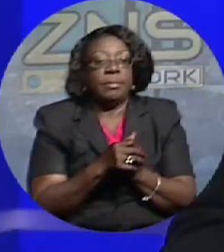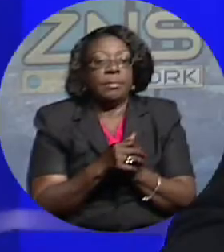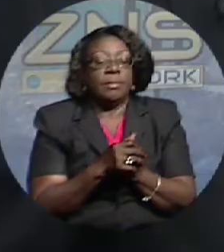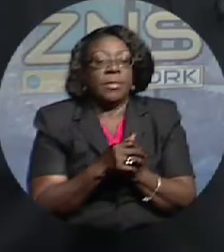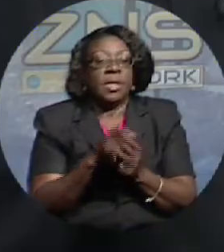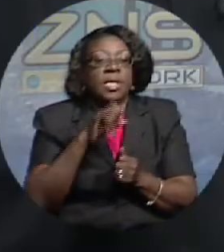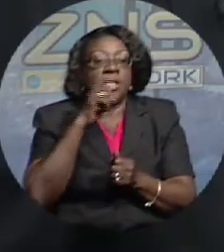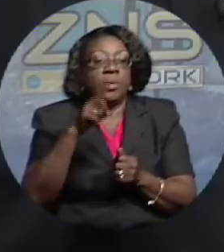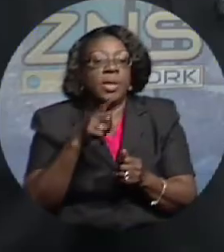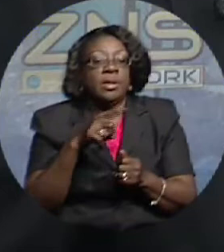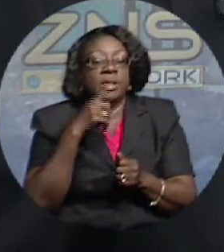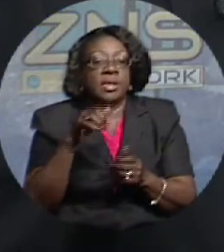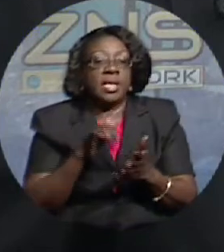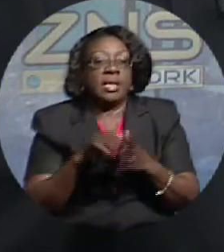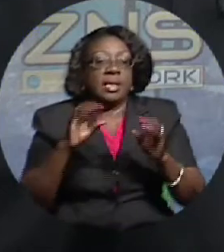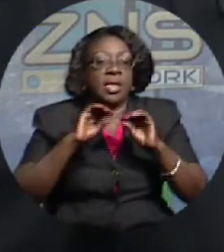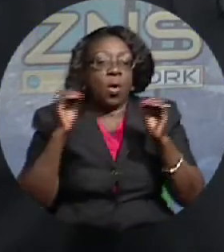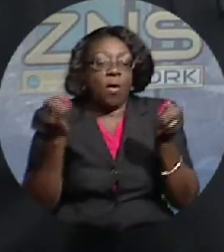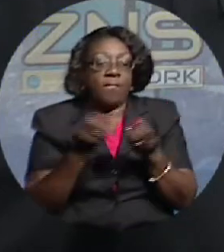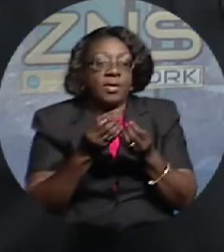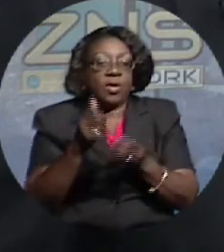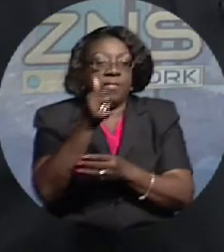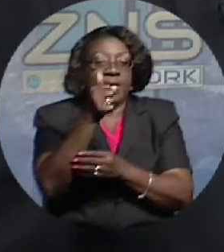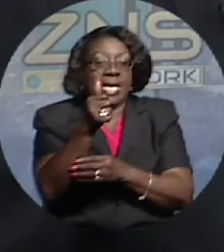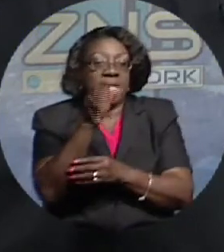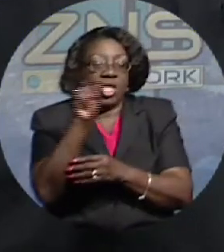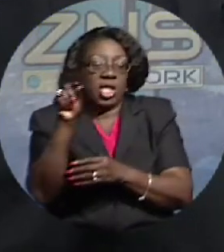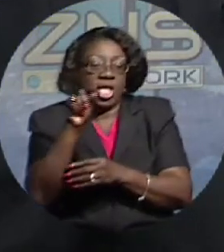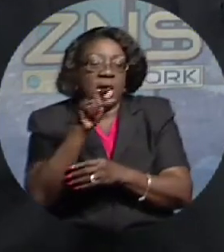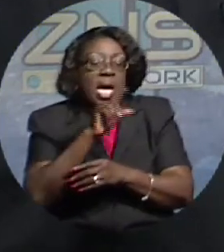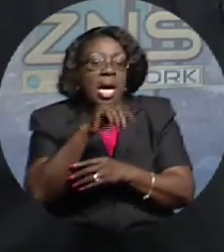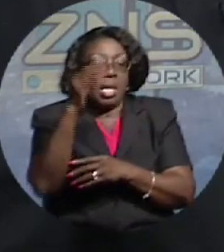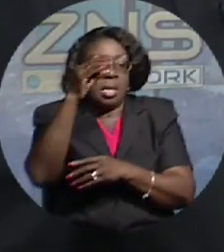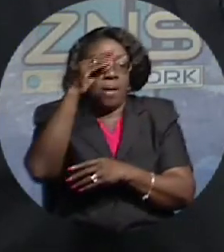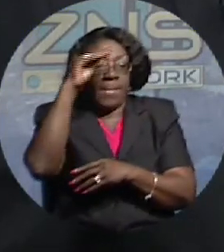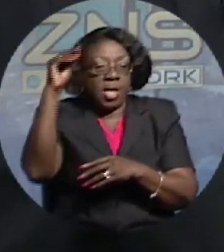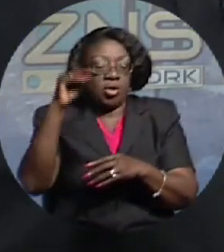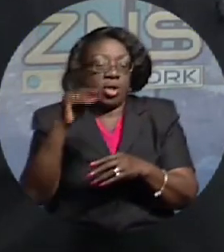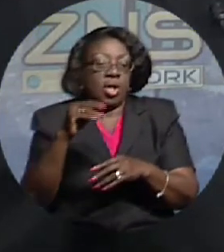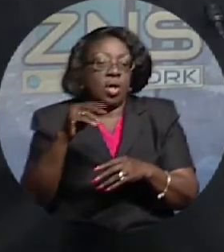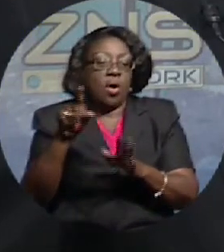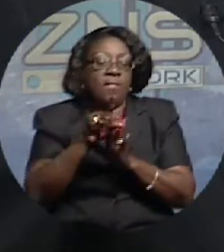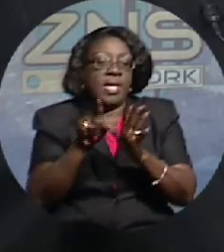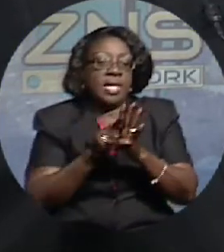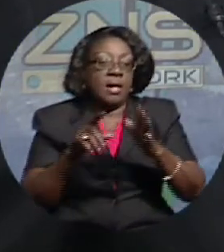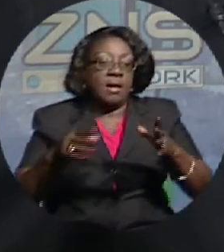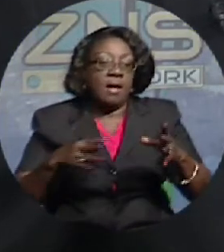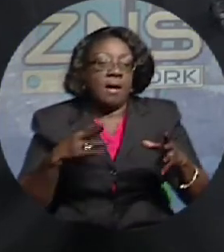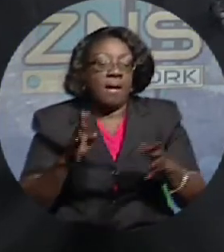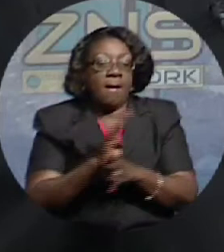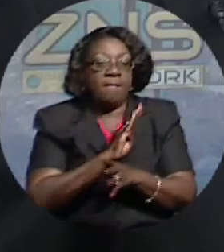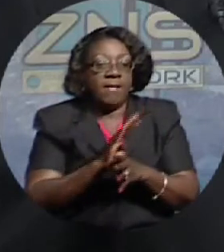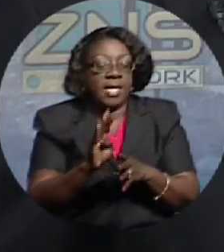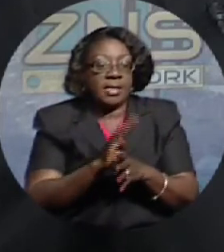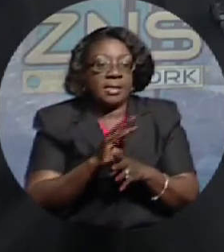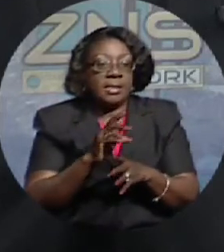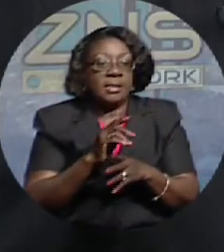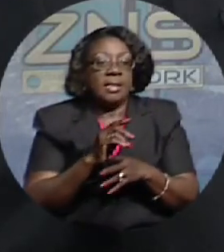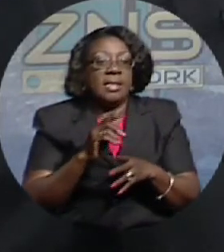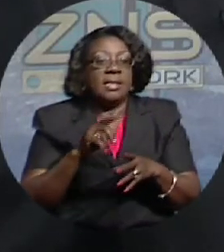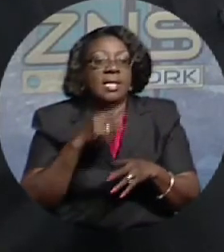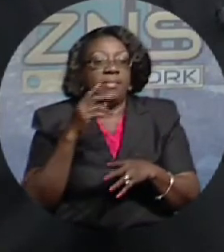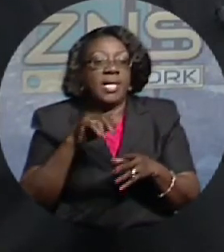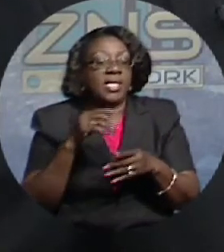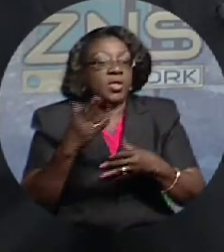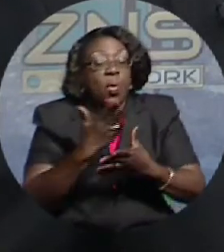She went on to point out that the Office of the Attorney General and the Ministry of Legal Affairs plays no role in granting attorney requests for